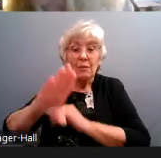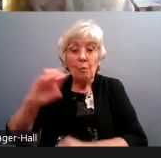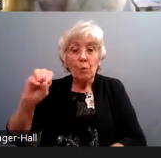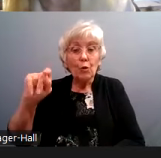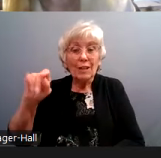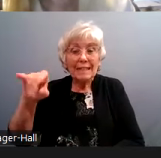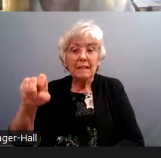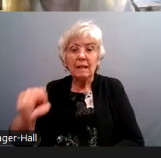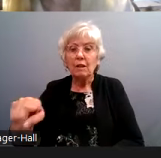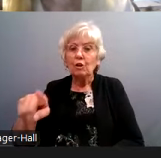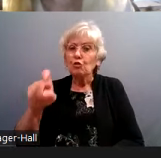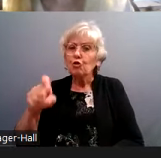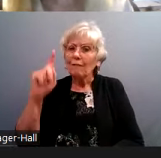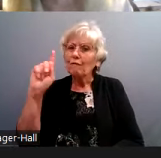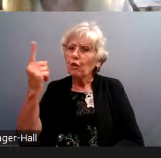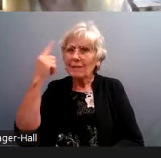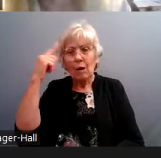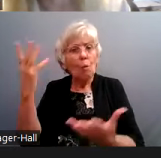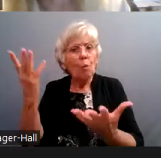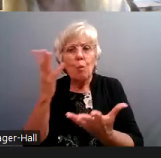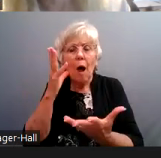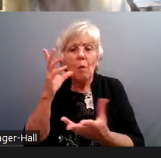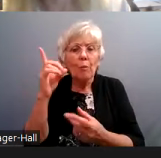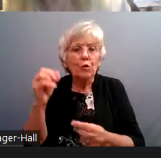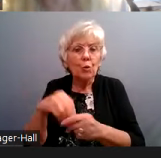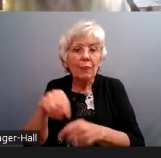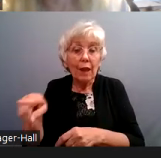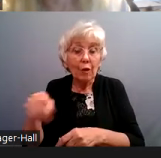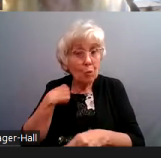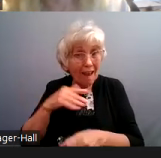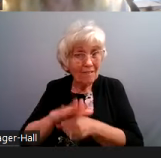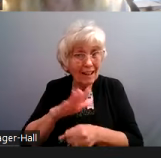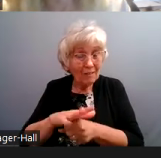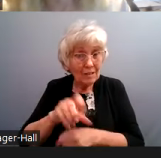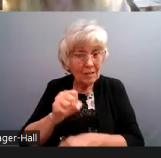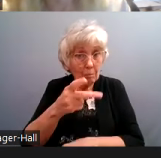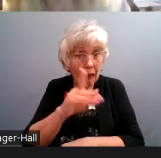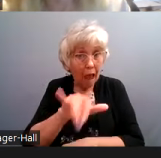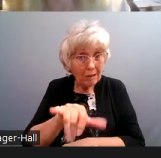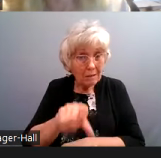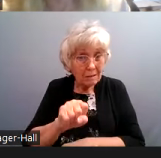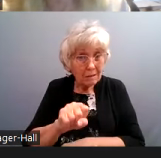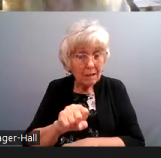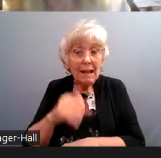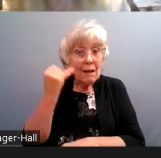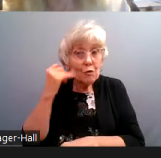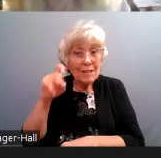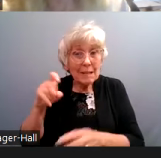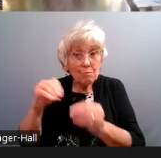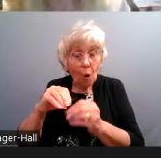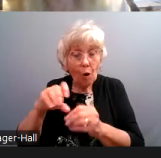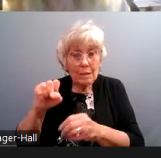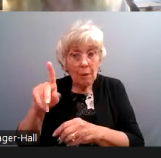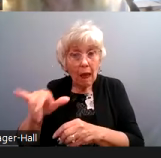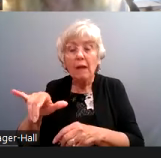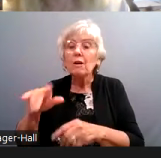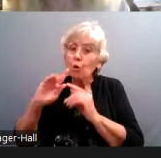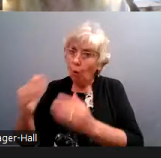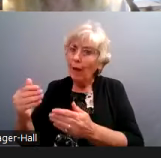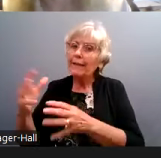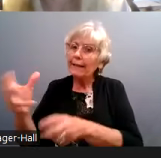going to do in there? Do you have enough supplies? Do you need any supplies? You should get those before you go in. So